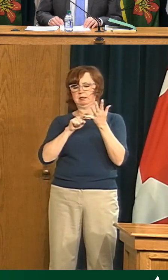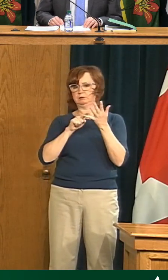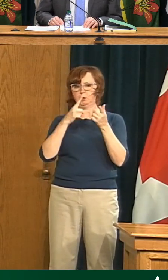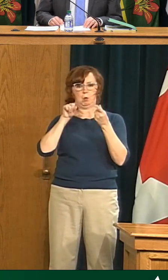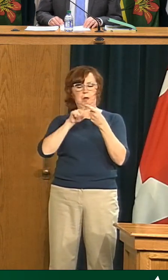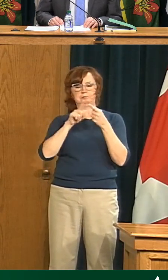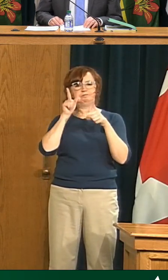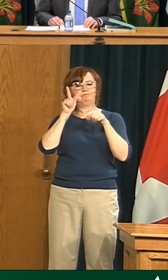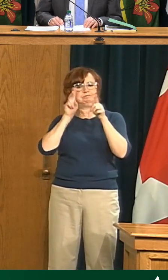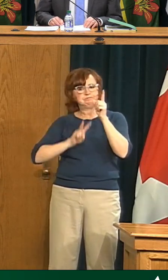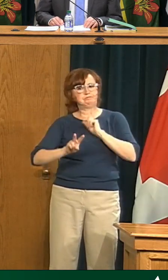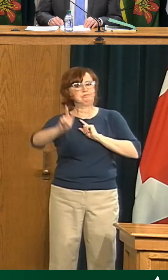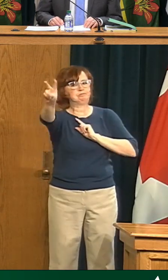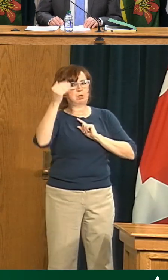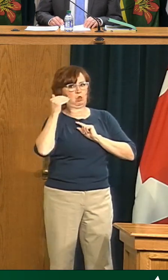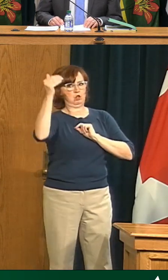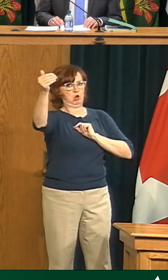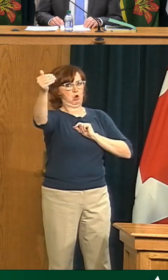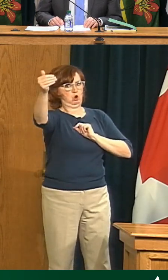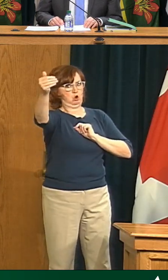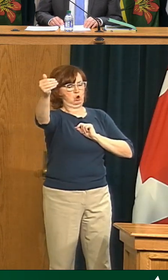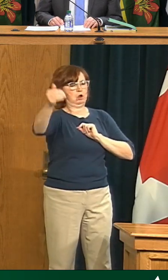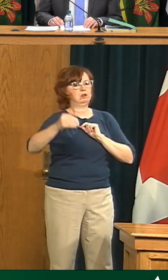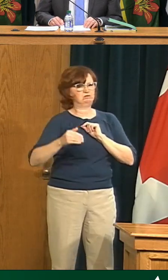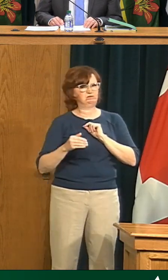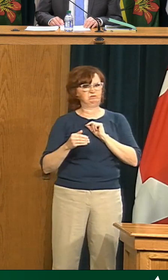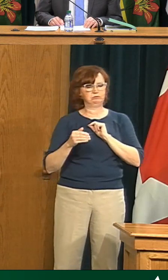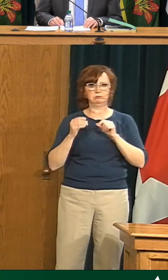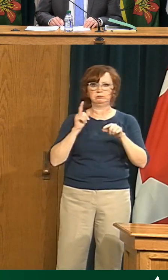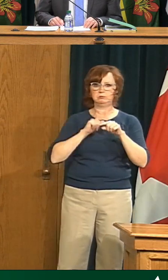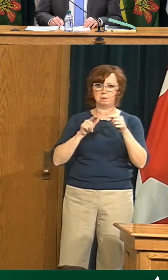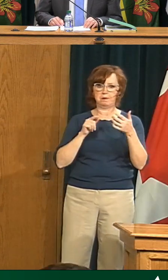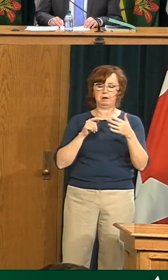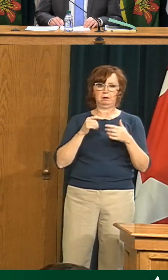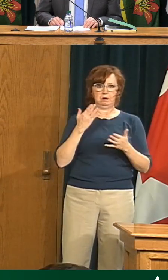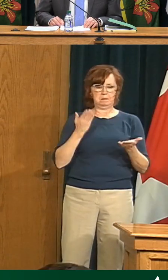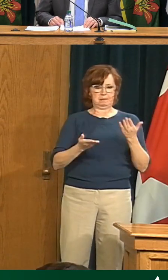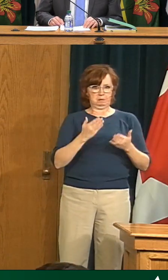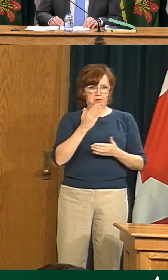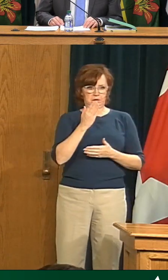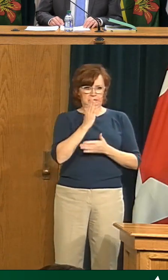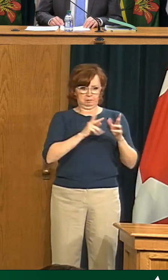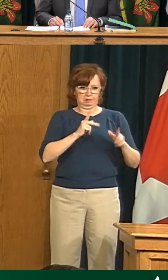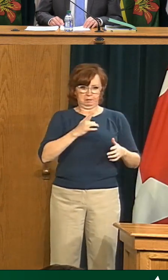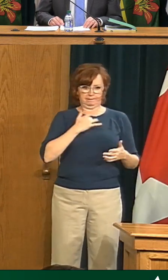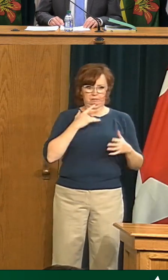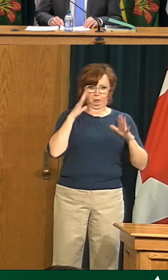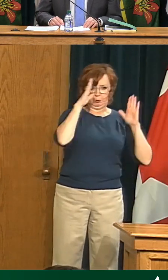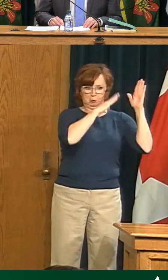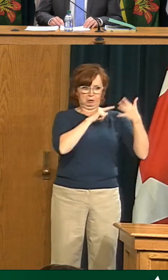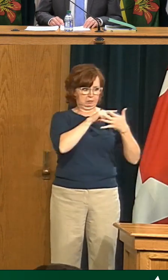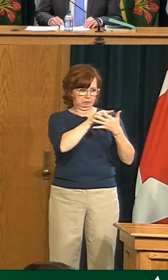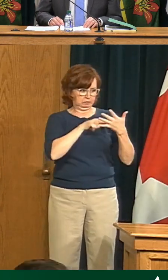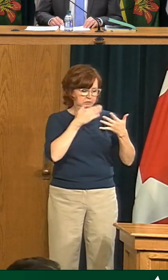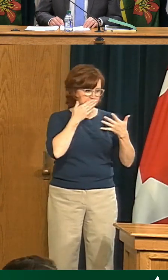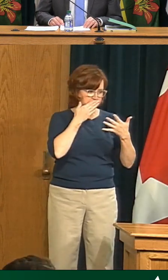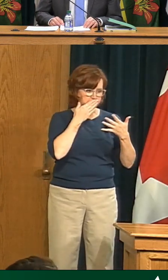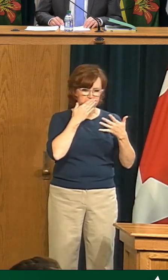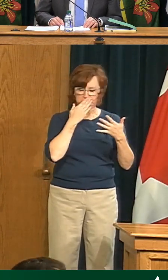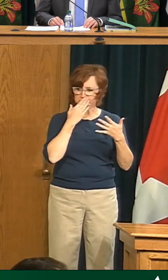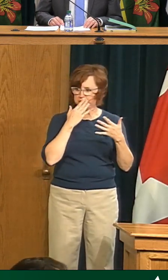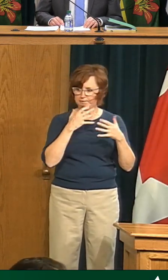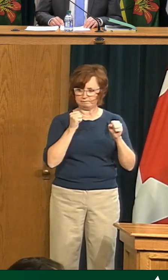will be concerned that this is far too soon, that reopening businesses in the coming weeks could increase the spread of